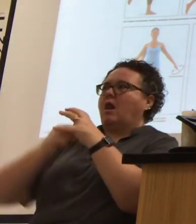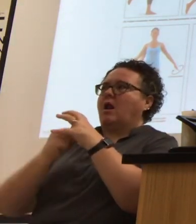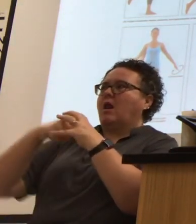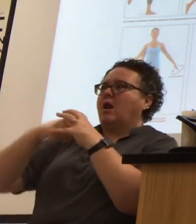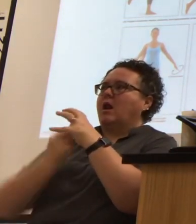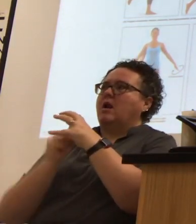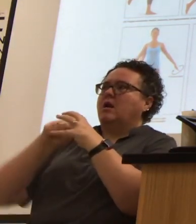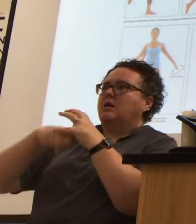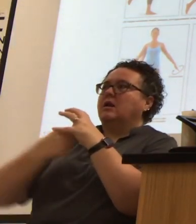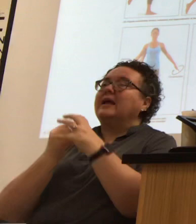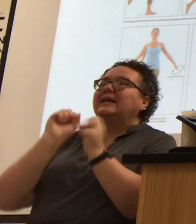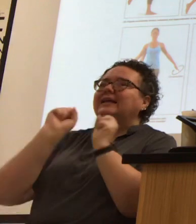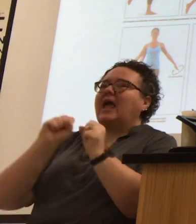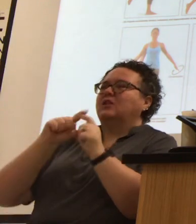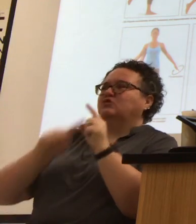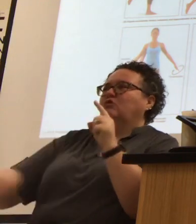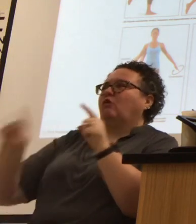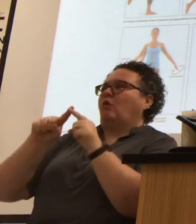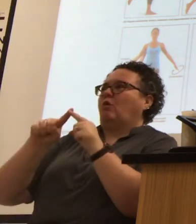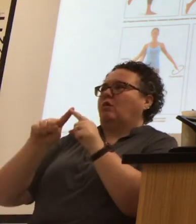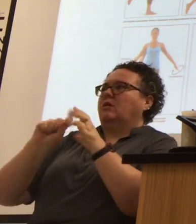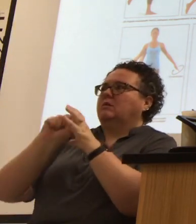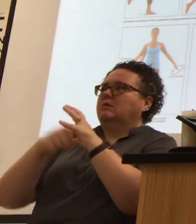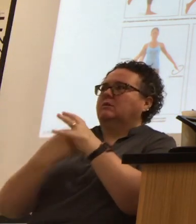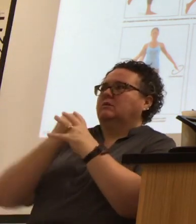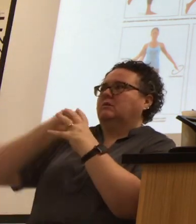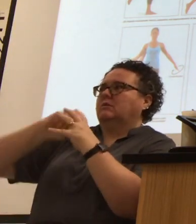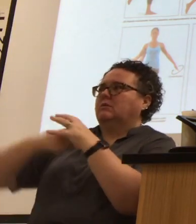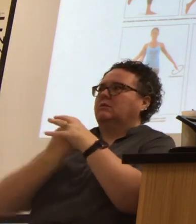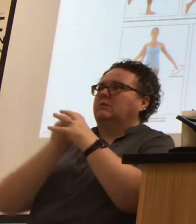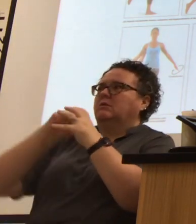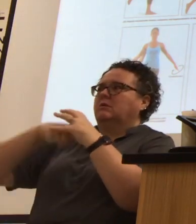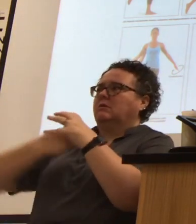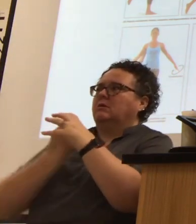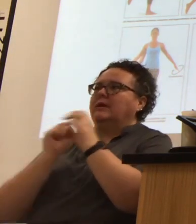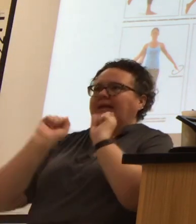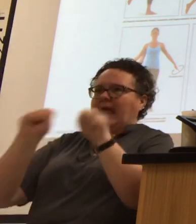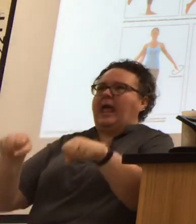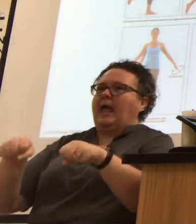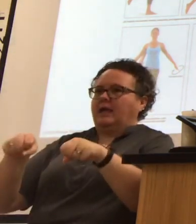making a circle. Okay, that's called circumduction.